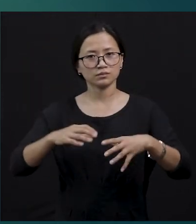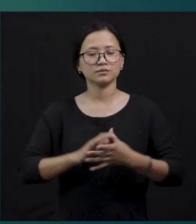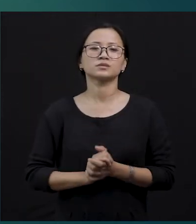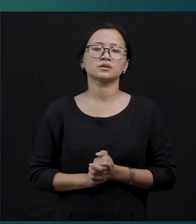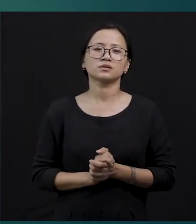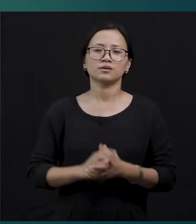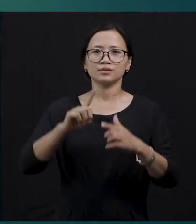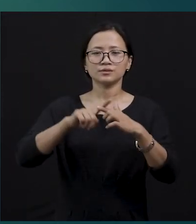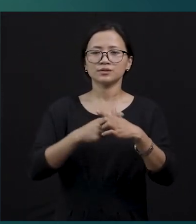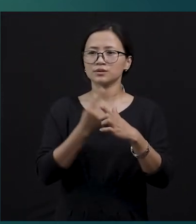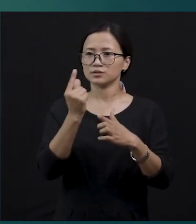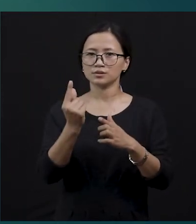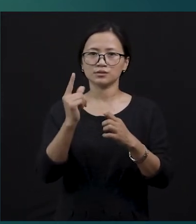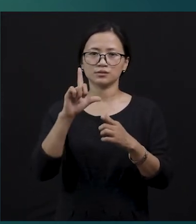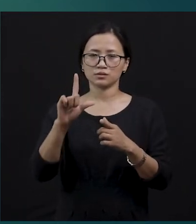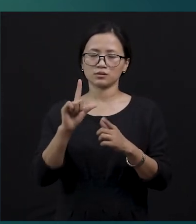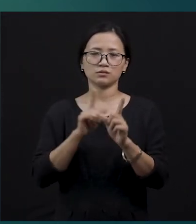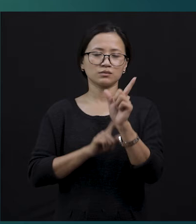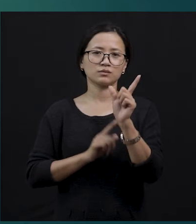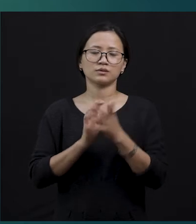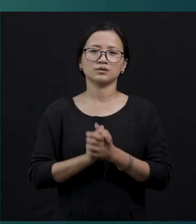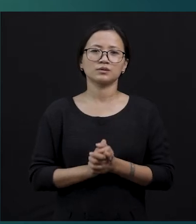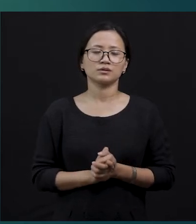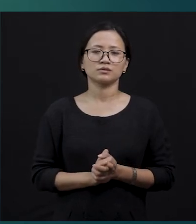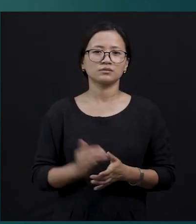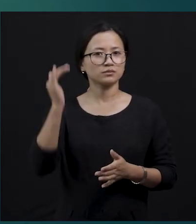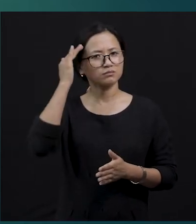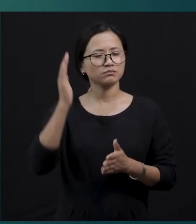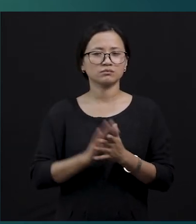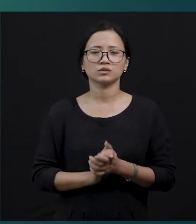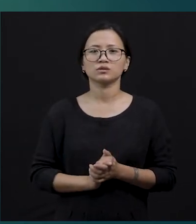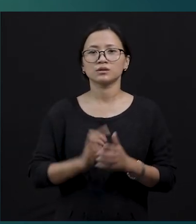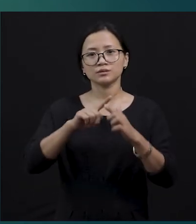J-U-N-E, June. Then you have July. You have to know the spellings properly.